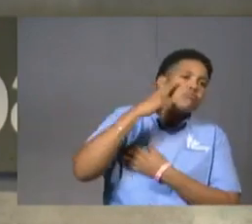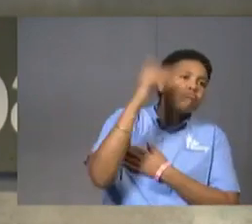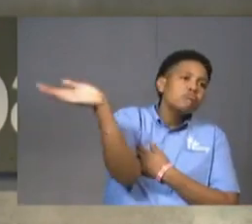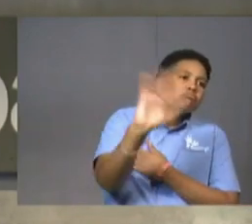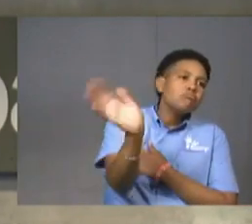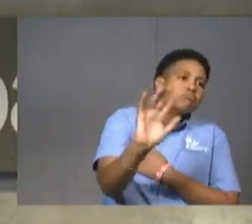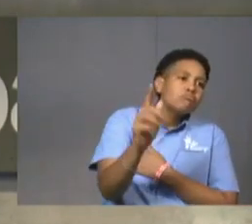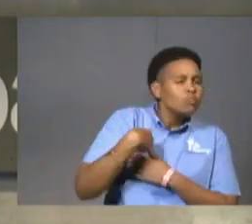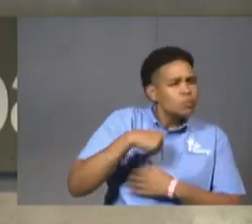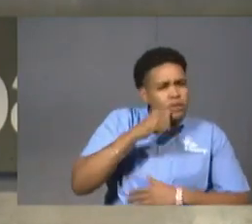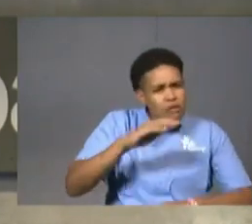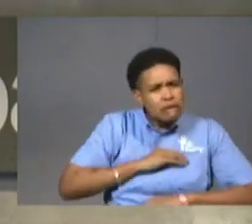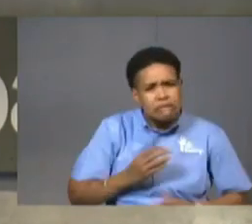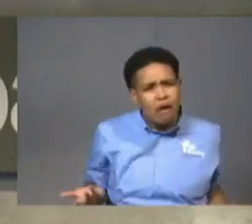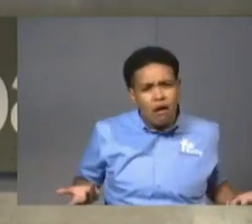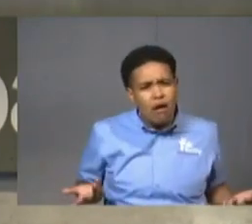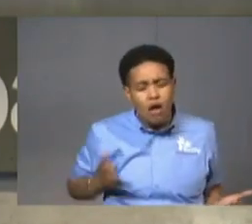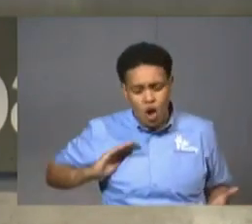Our plans are to